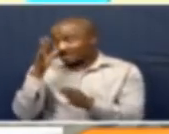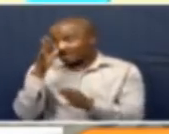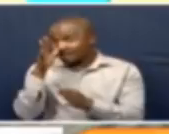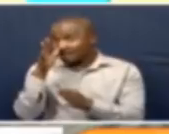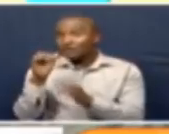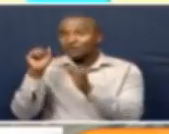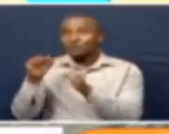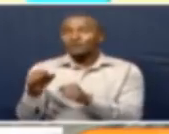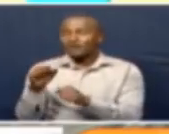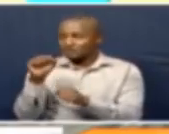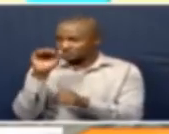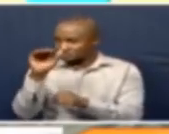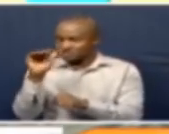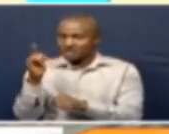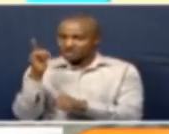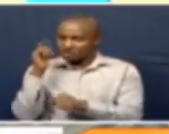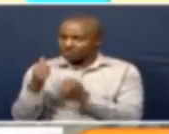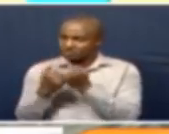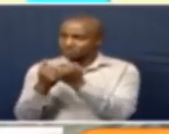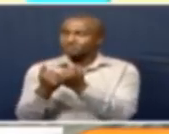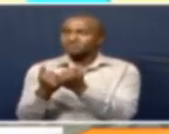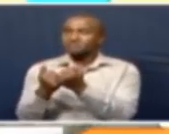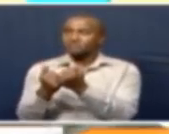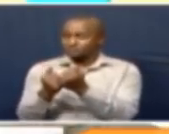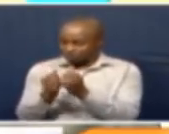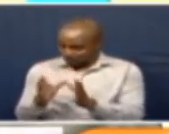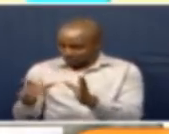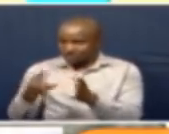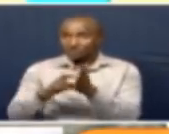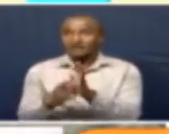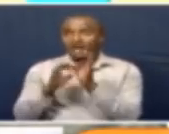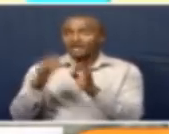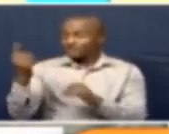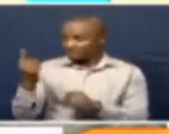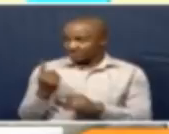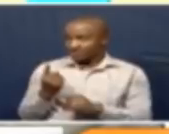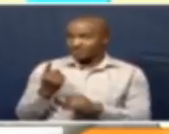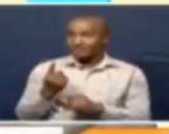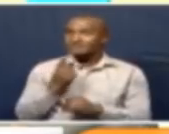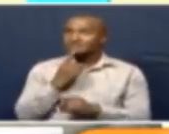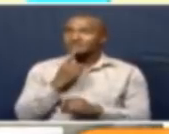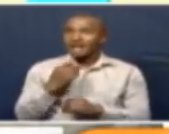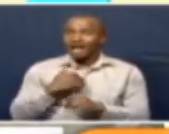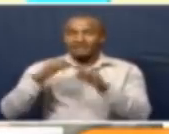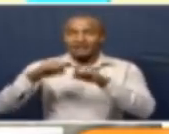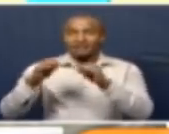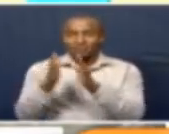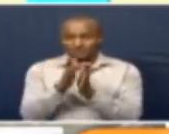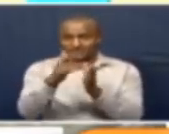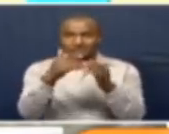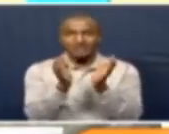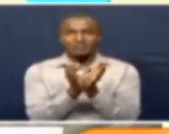can seek legal assistance in terms of enforcement of that contract. Right. If you come to me as an advocate and tell me I have an agreement with this